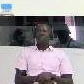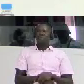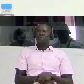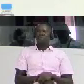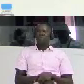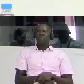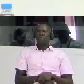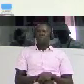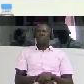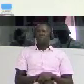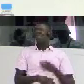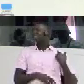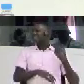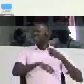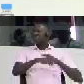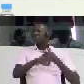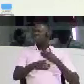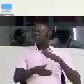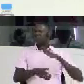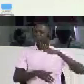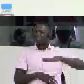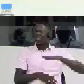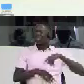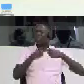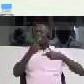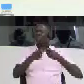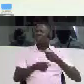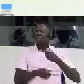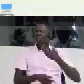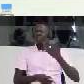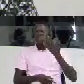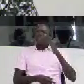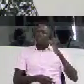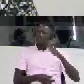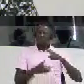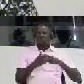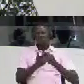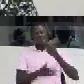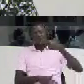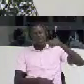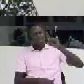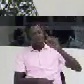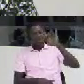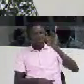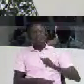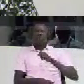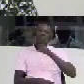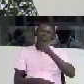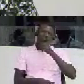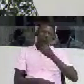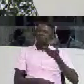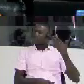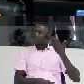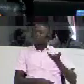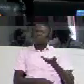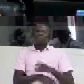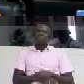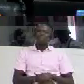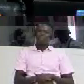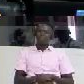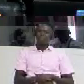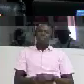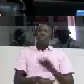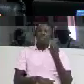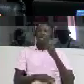10, 11 yooyu noonu. I was a child around 10 or 11 years. And how long did you spend in